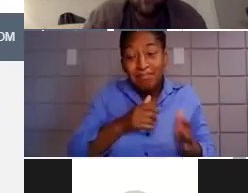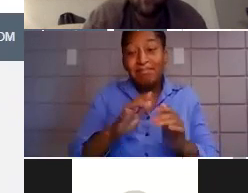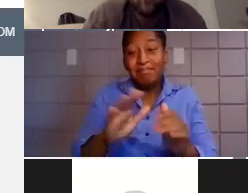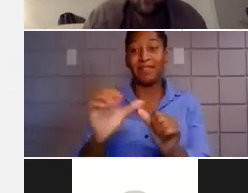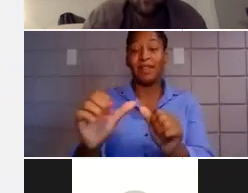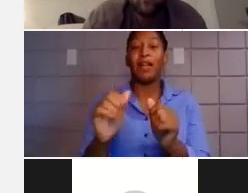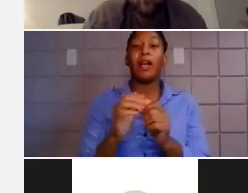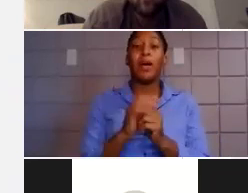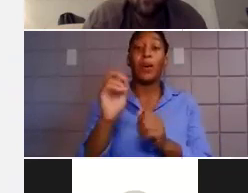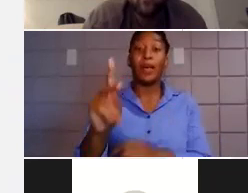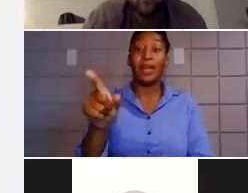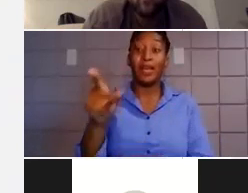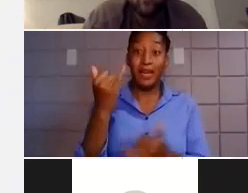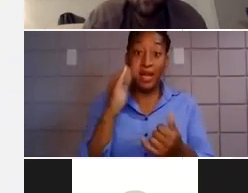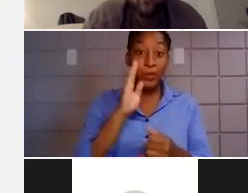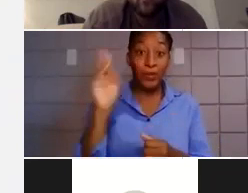be looking at